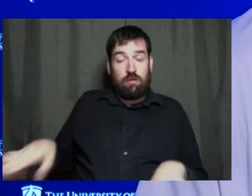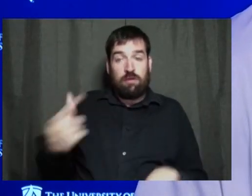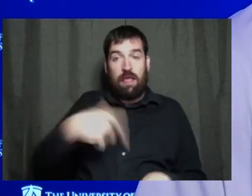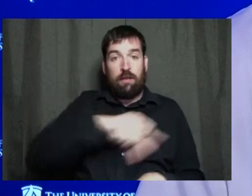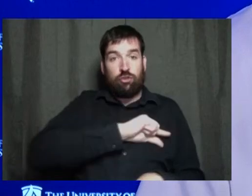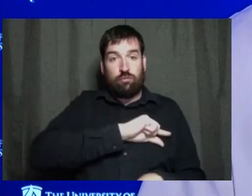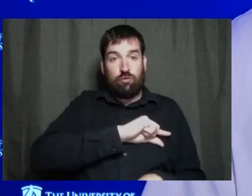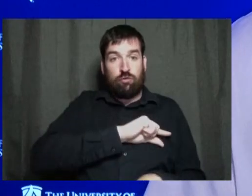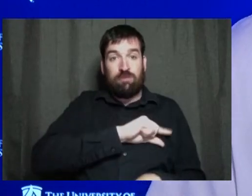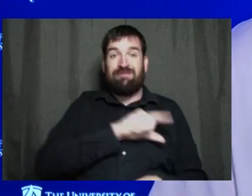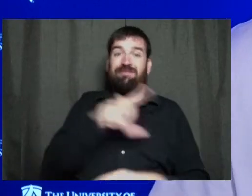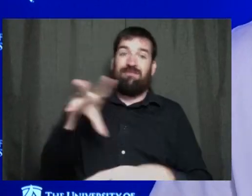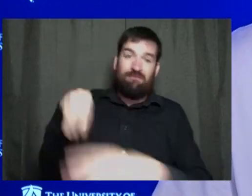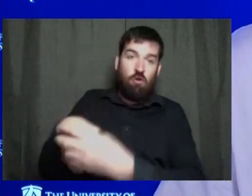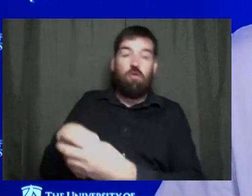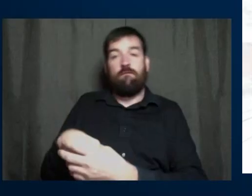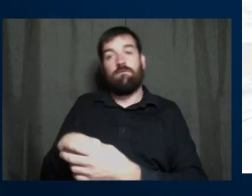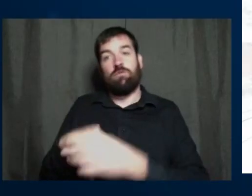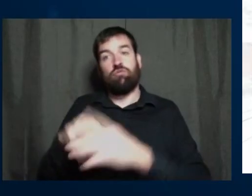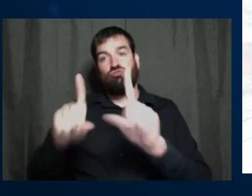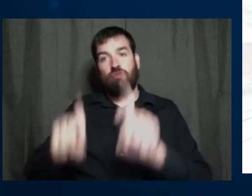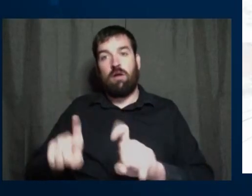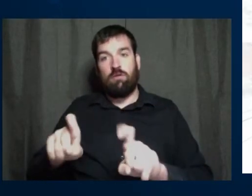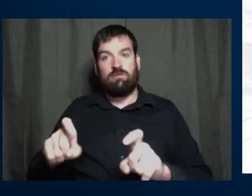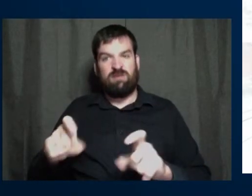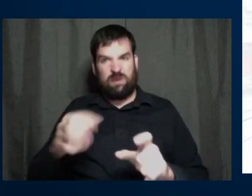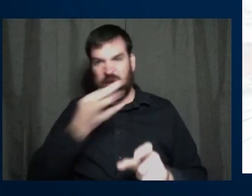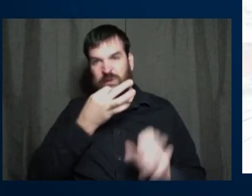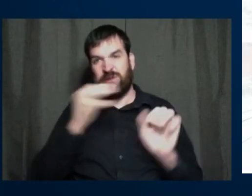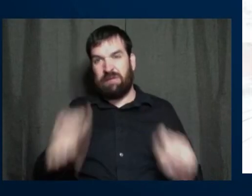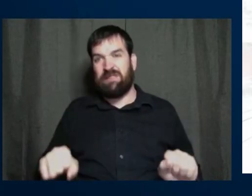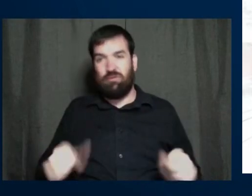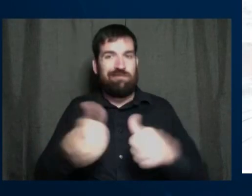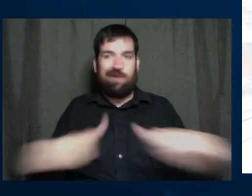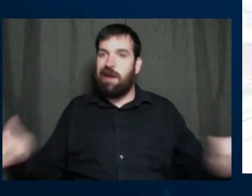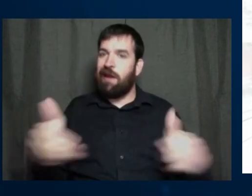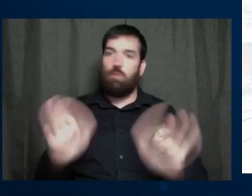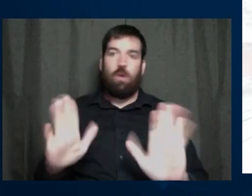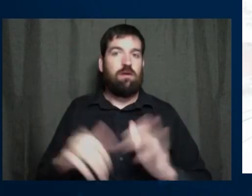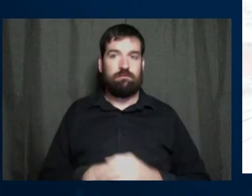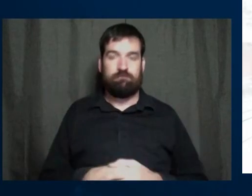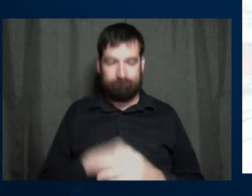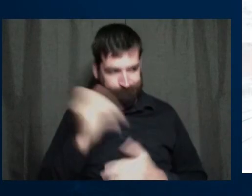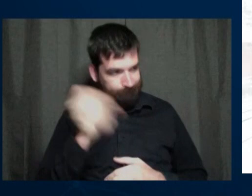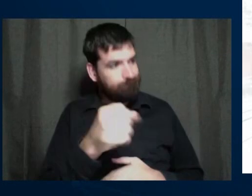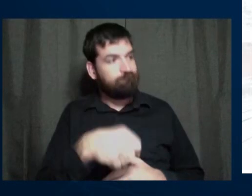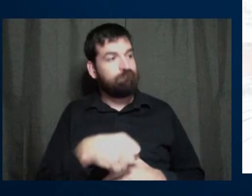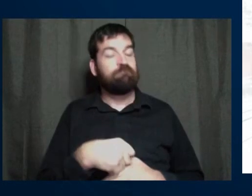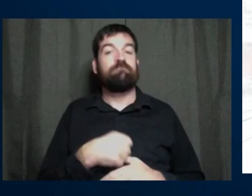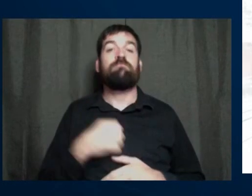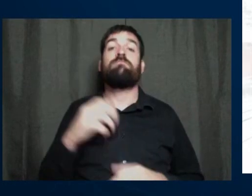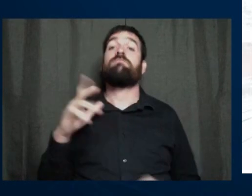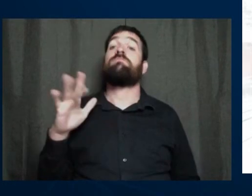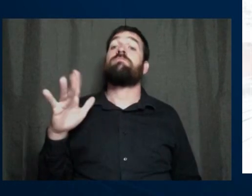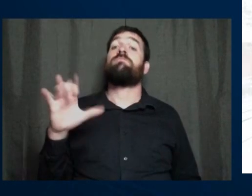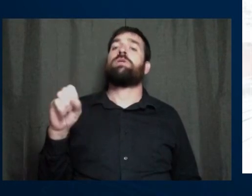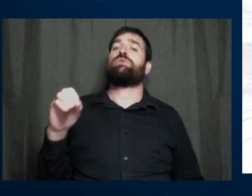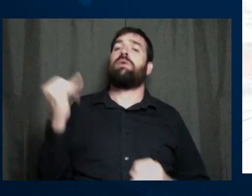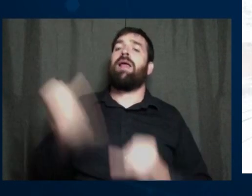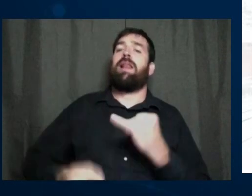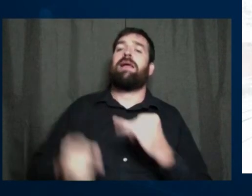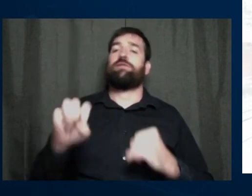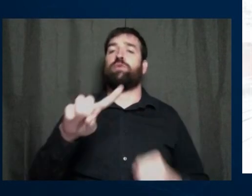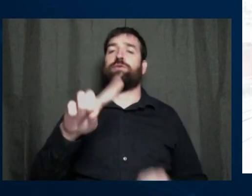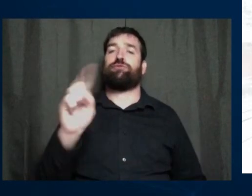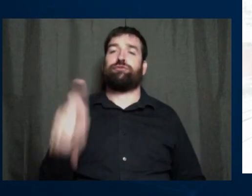vaccine trials to get her vaccinated. As quick as possible, any way they can get to it. So, all right. Okay, so this last question is